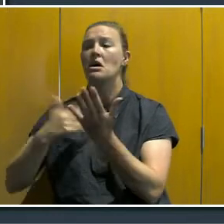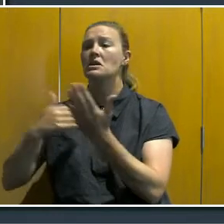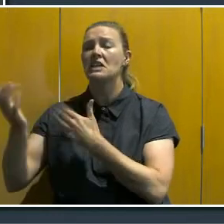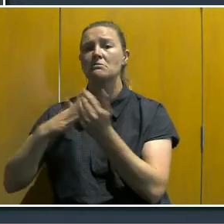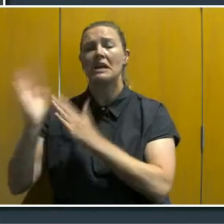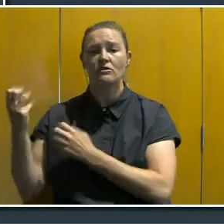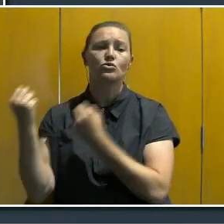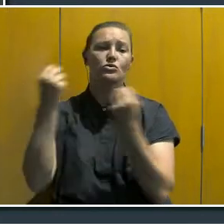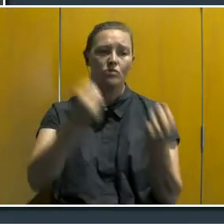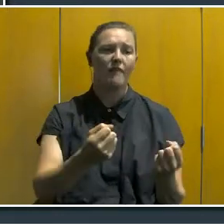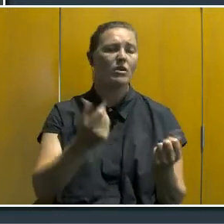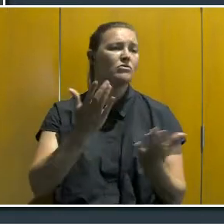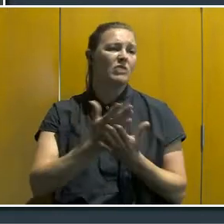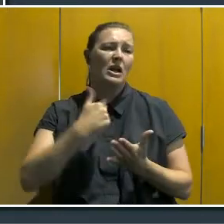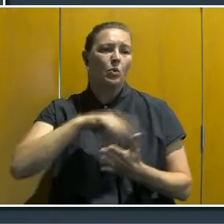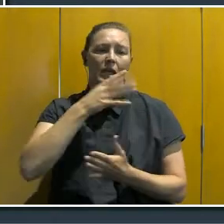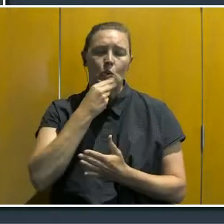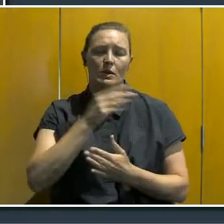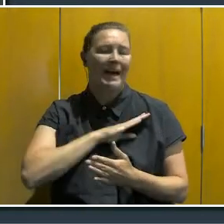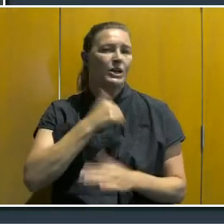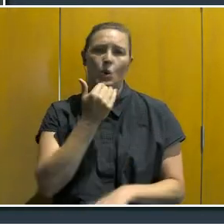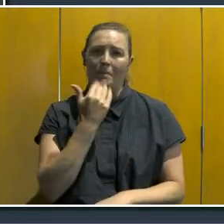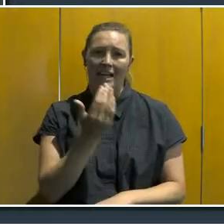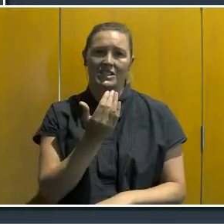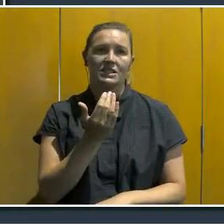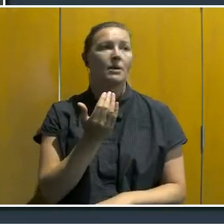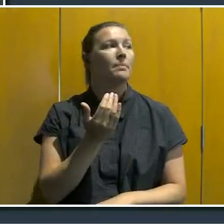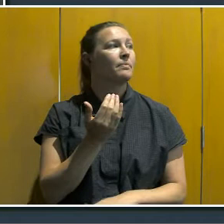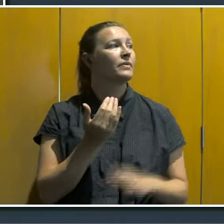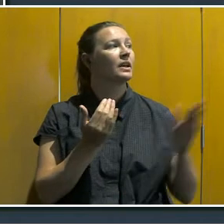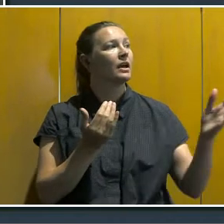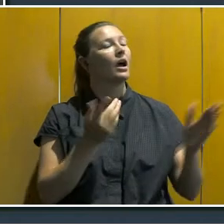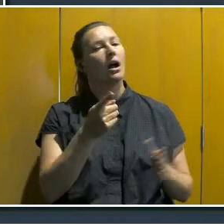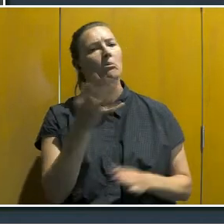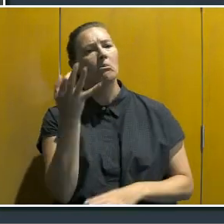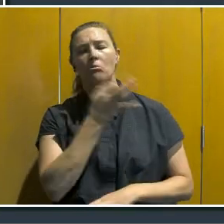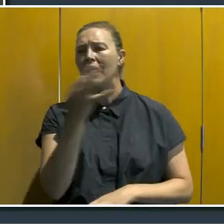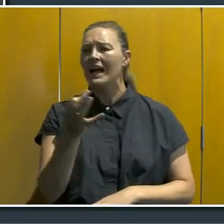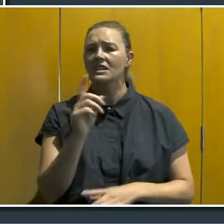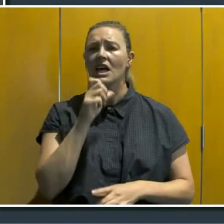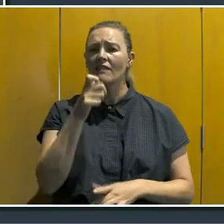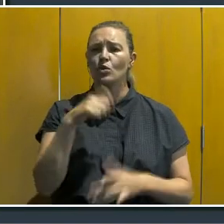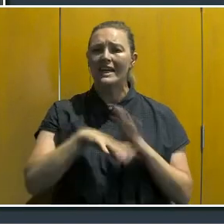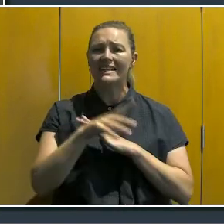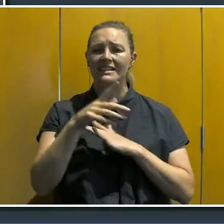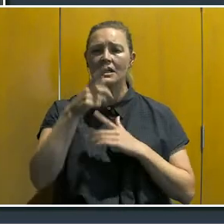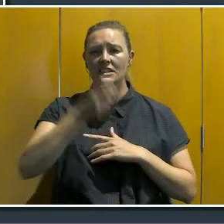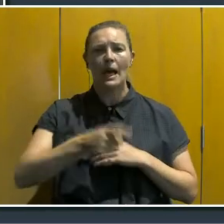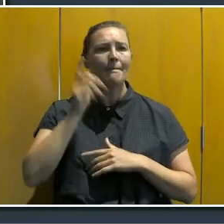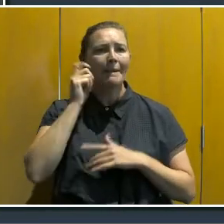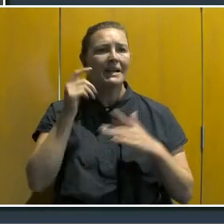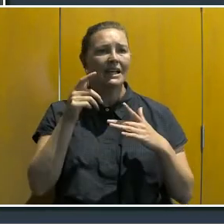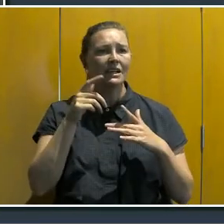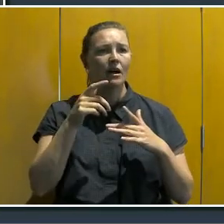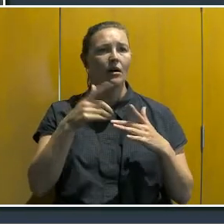those places. We're at an age where we don't use them anyway. So, Things like public toilets, if you were in town, access